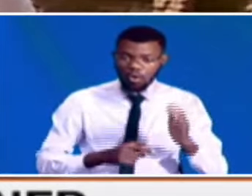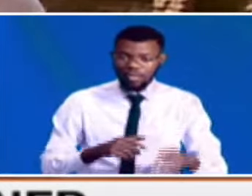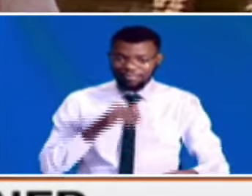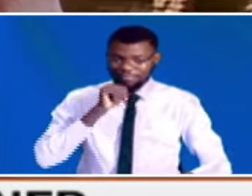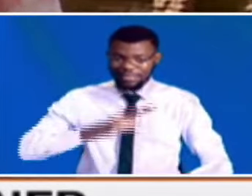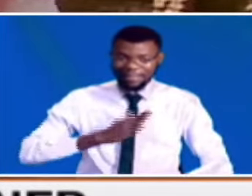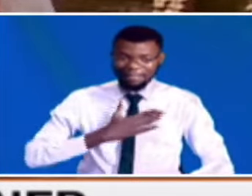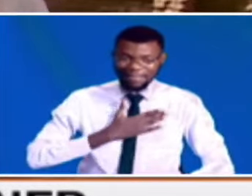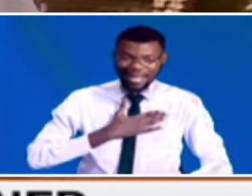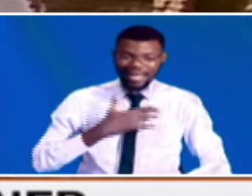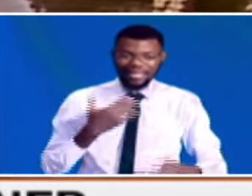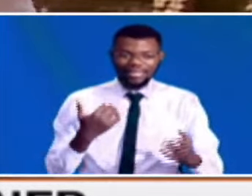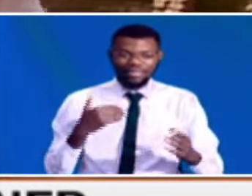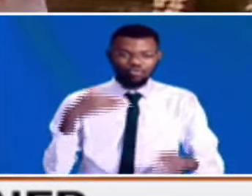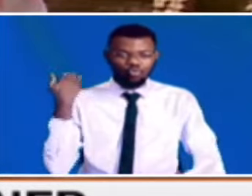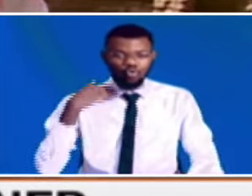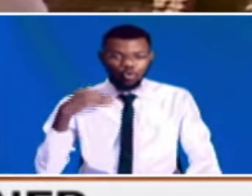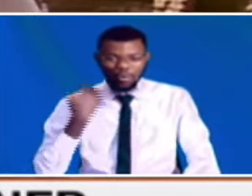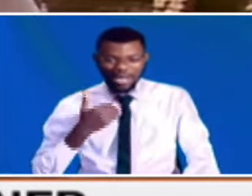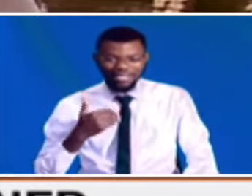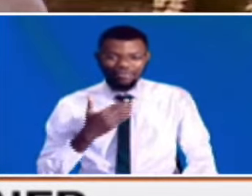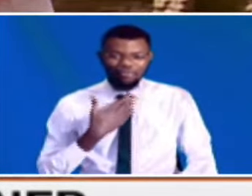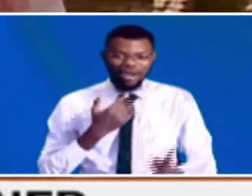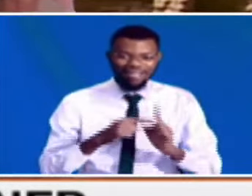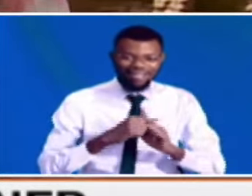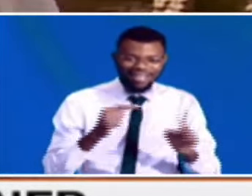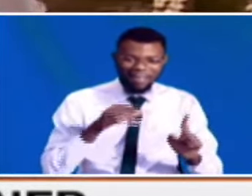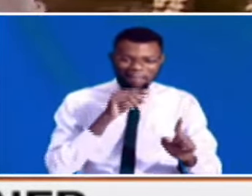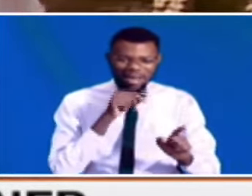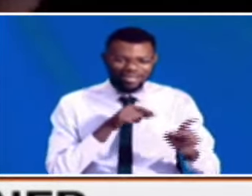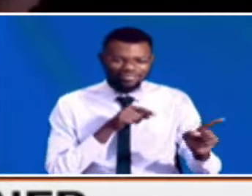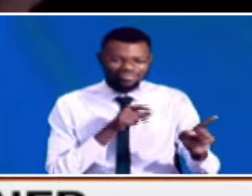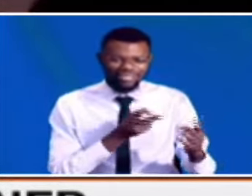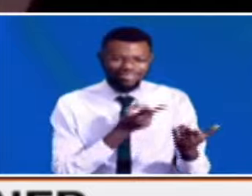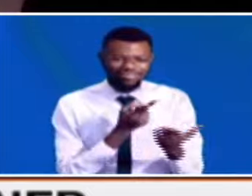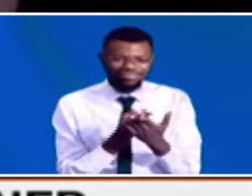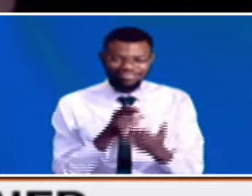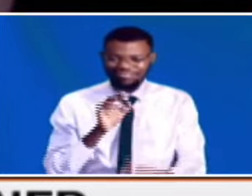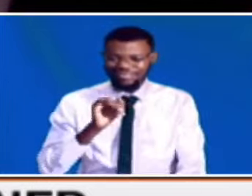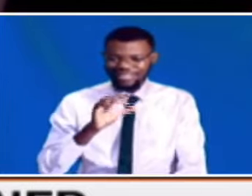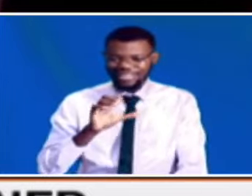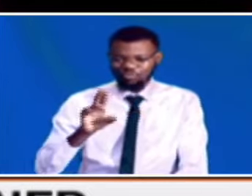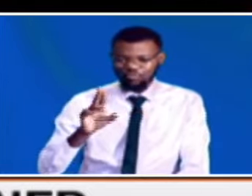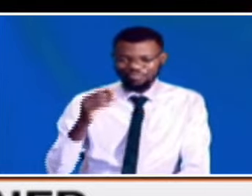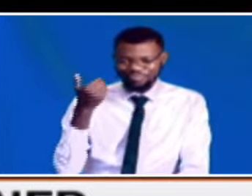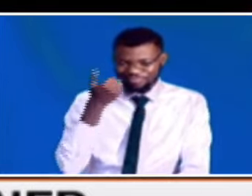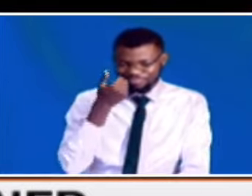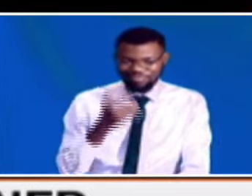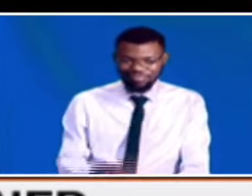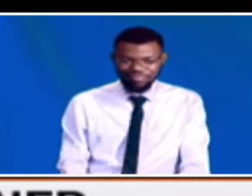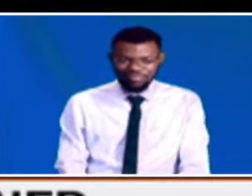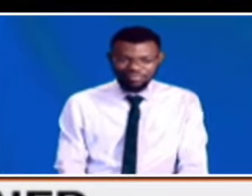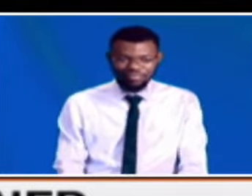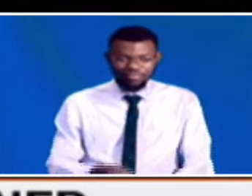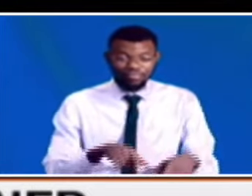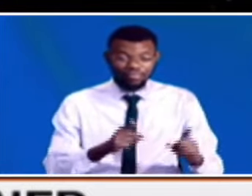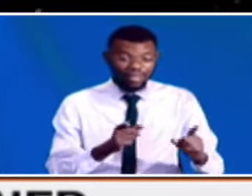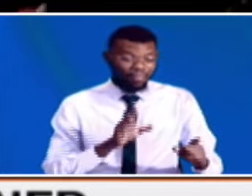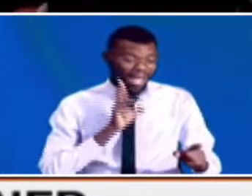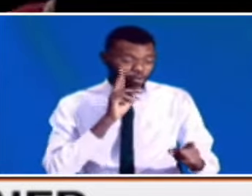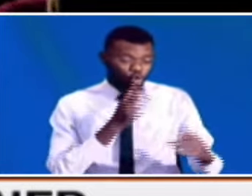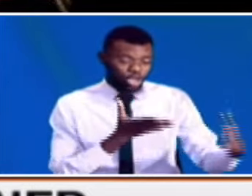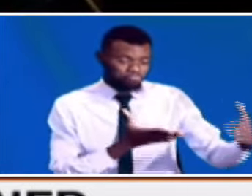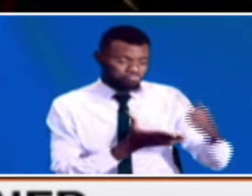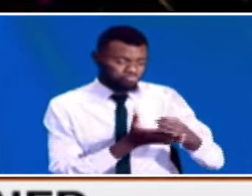robber, he wanted to kill this man is in the ICU and he's very sick." Njoroge, employed by his